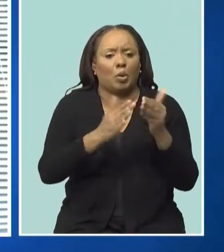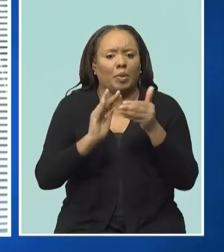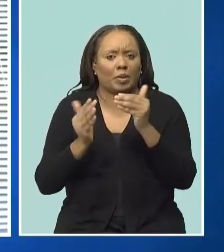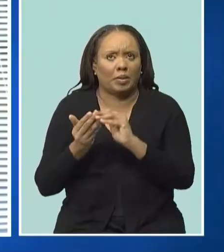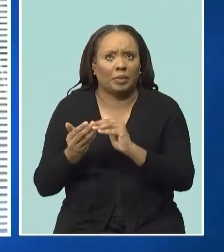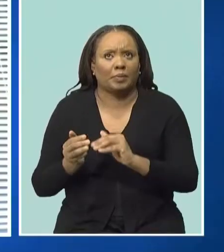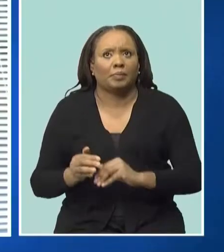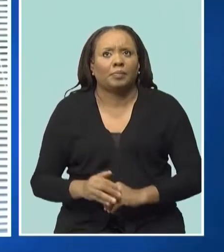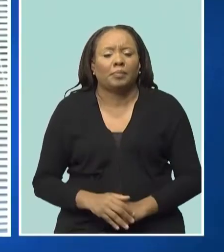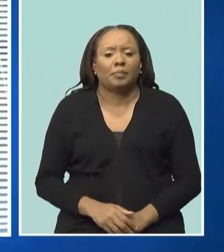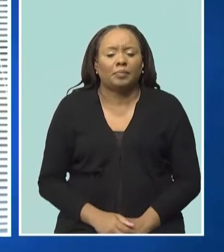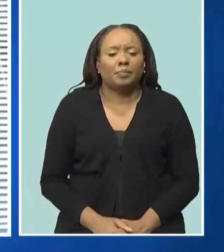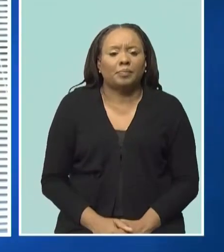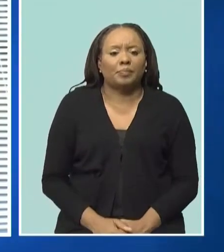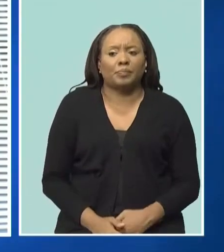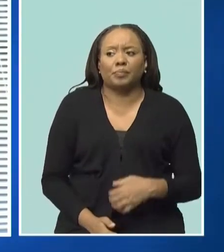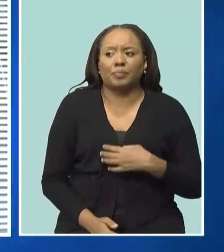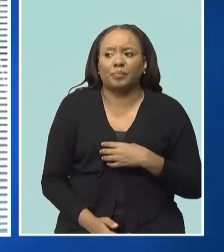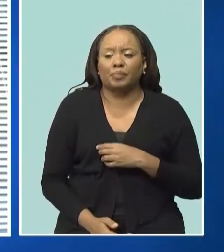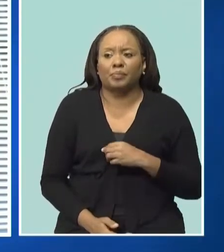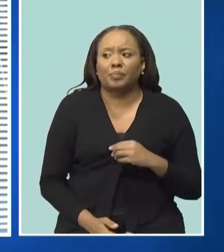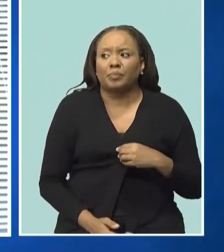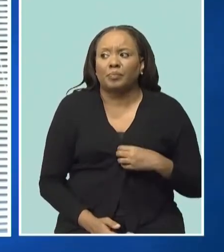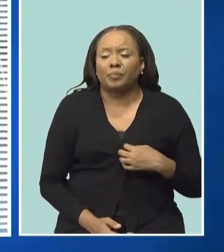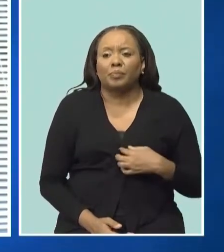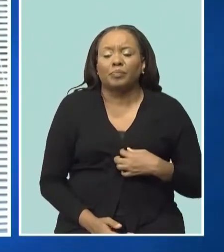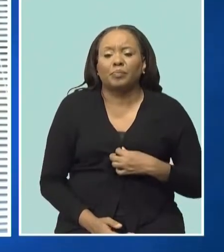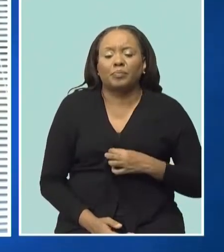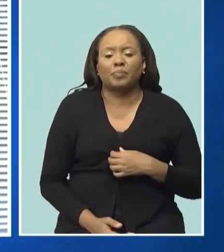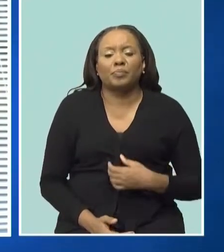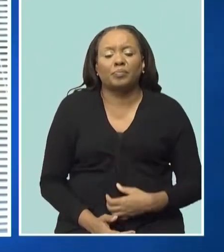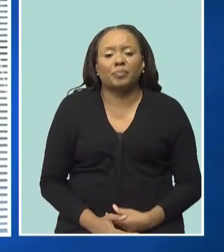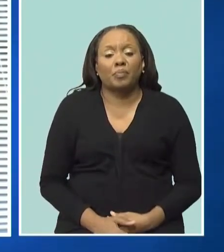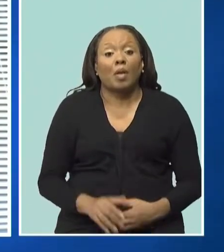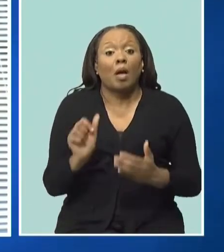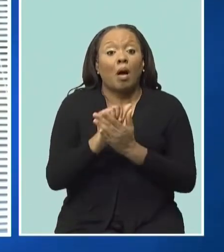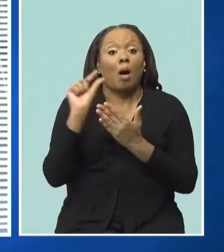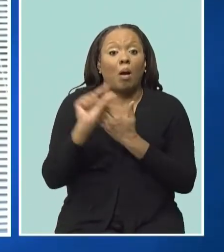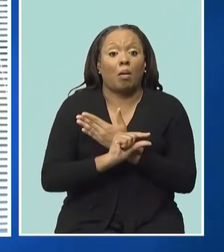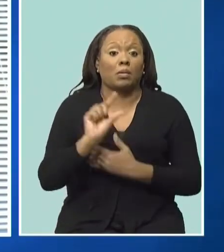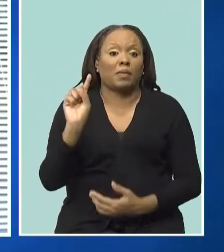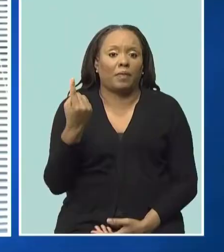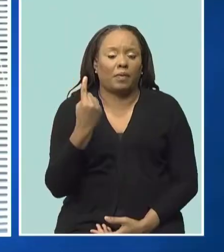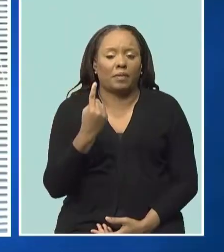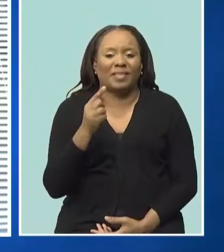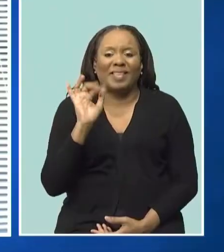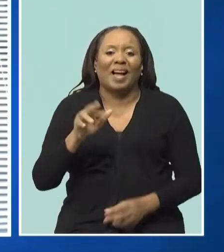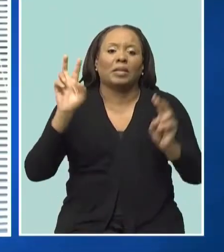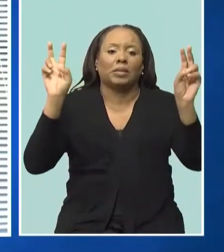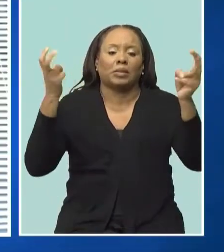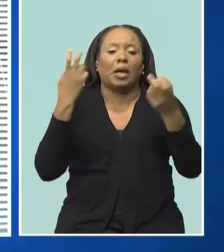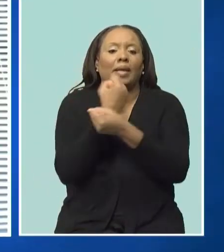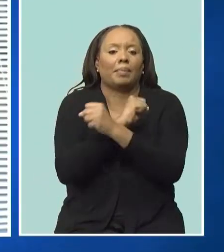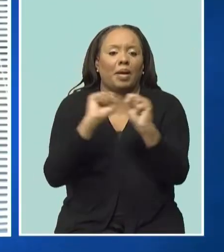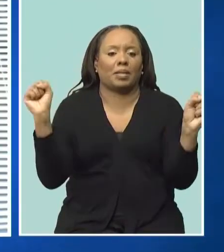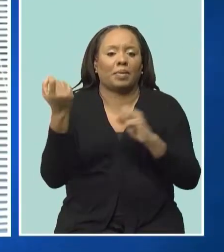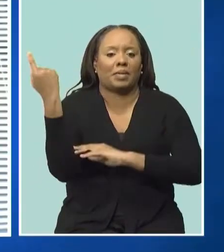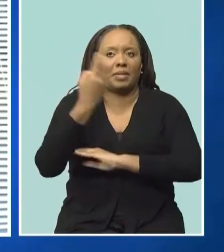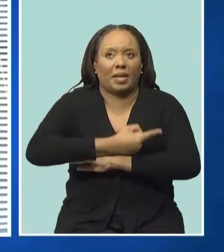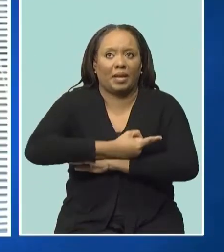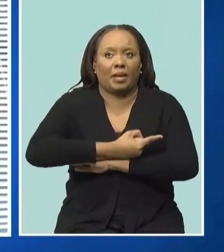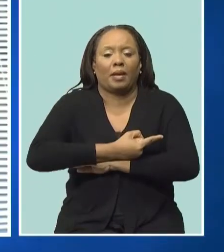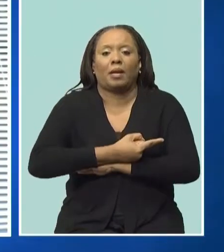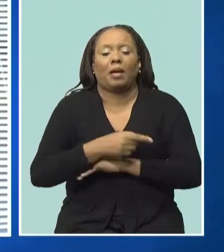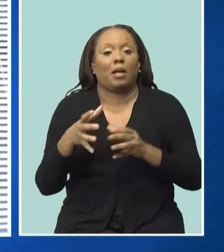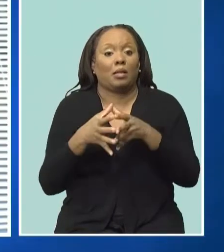want to talk as well about August 1st, which is, again, Emancipation Day. We have a large